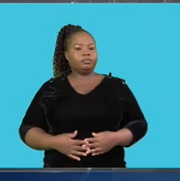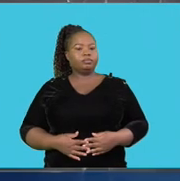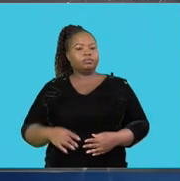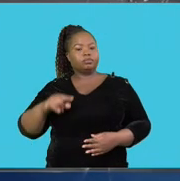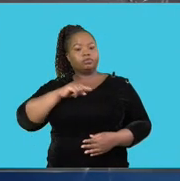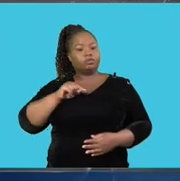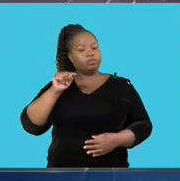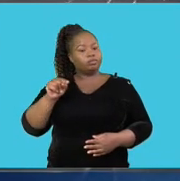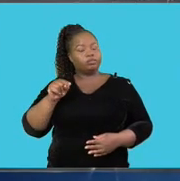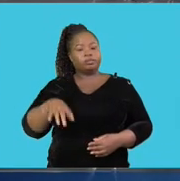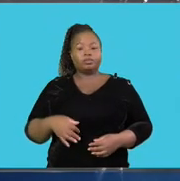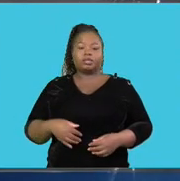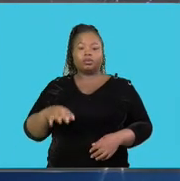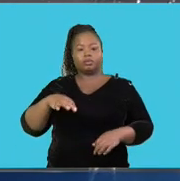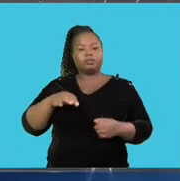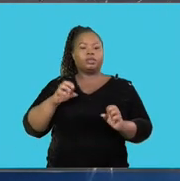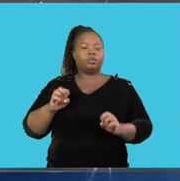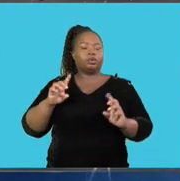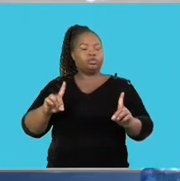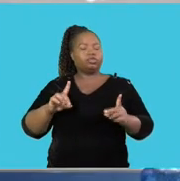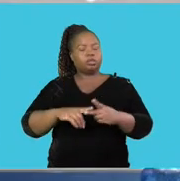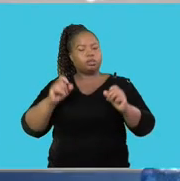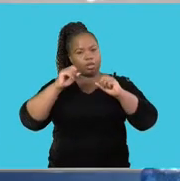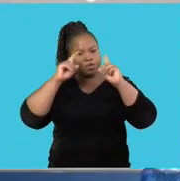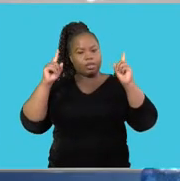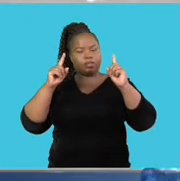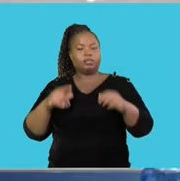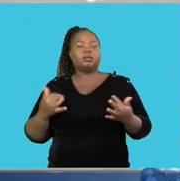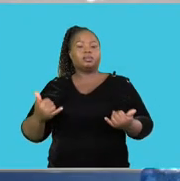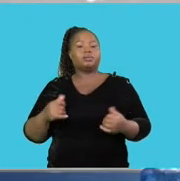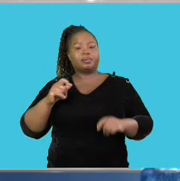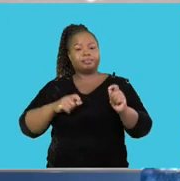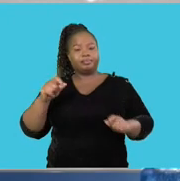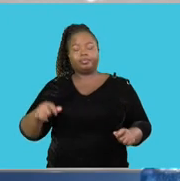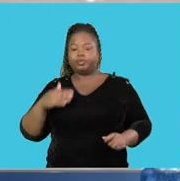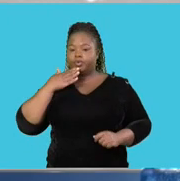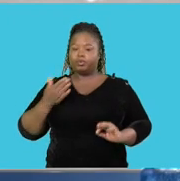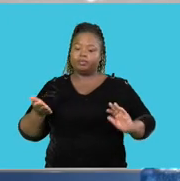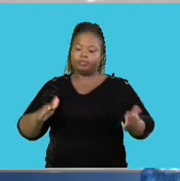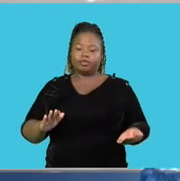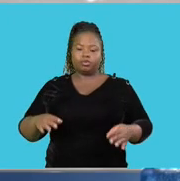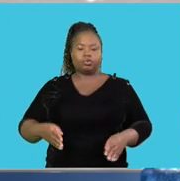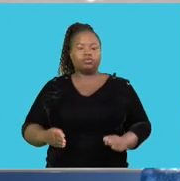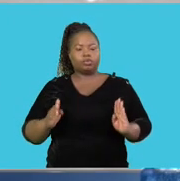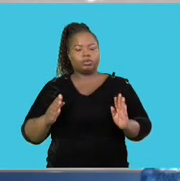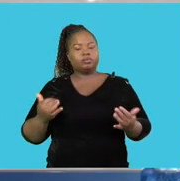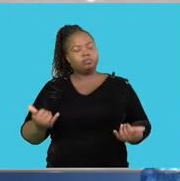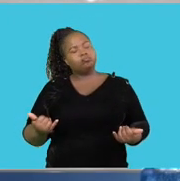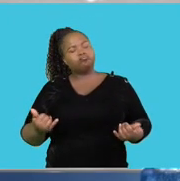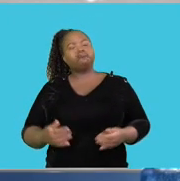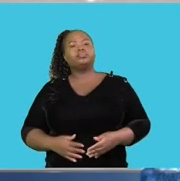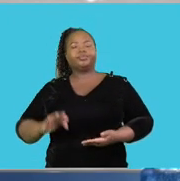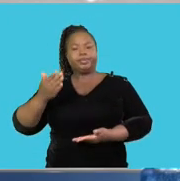law enforcement, as well as education and awareness campaigns, the number of people who died on the roads was of